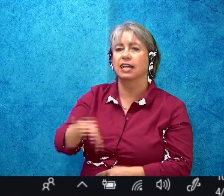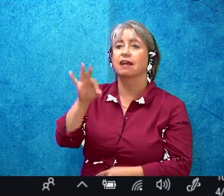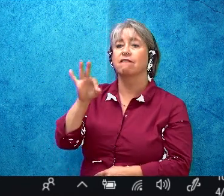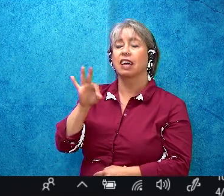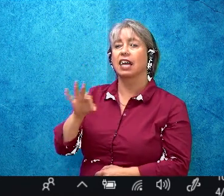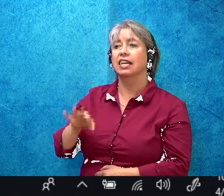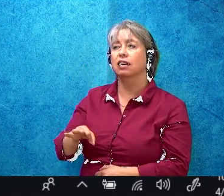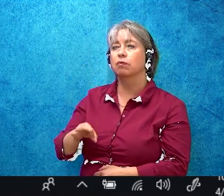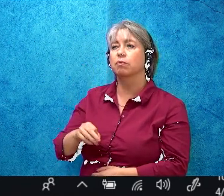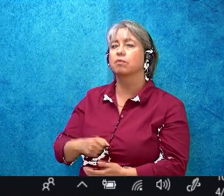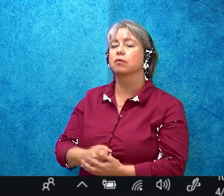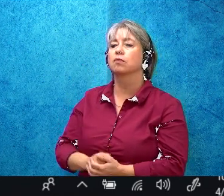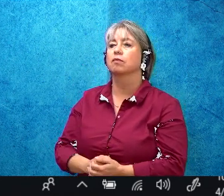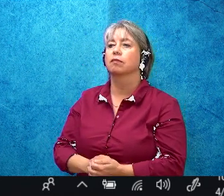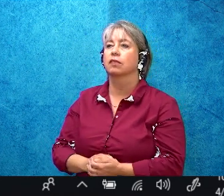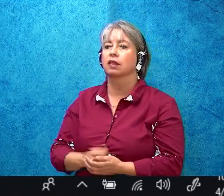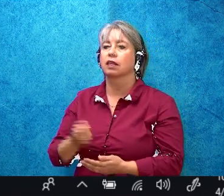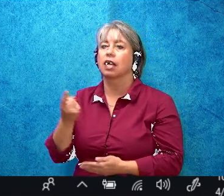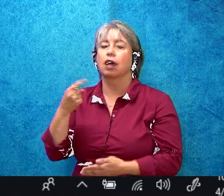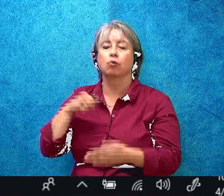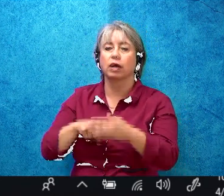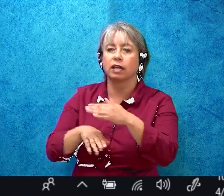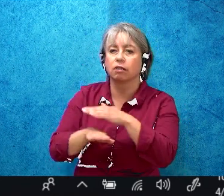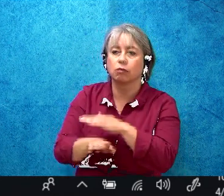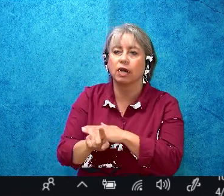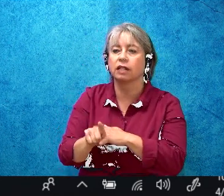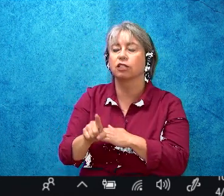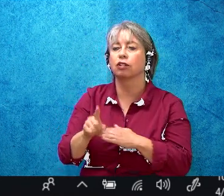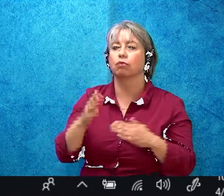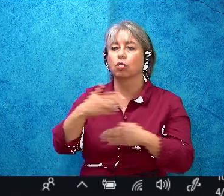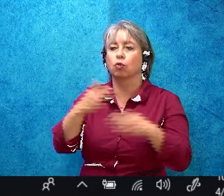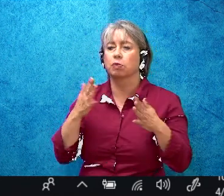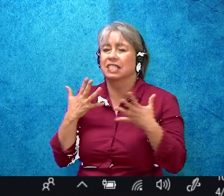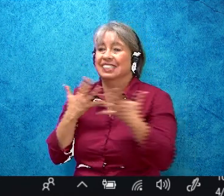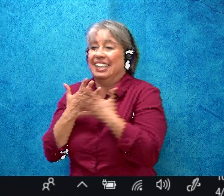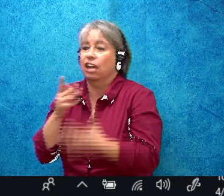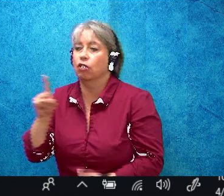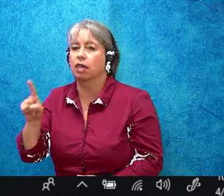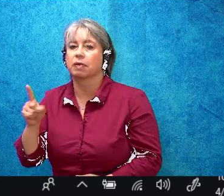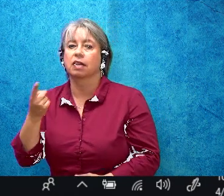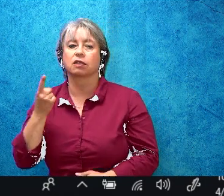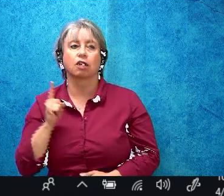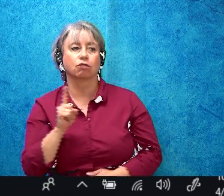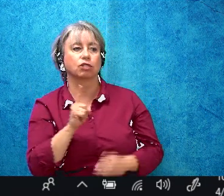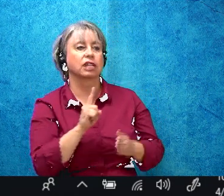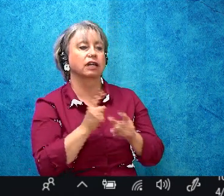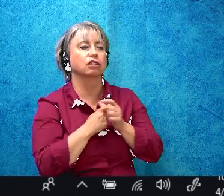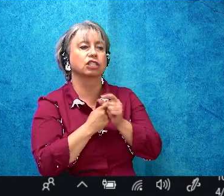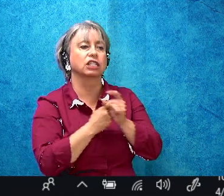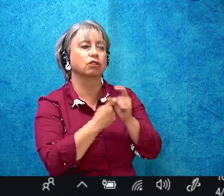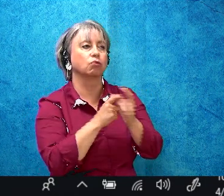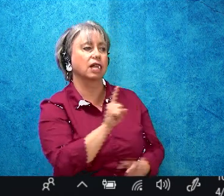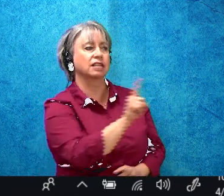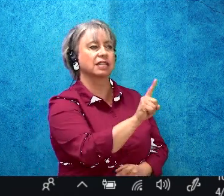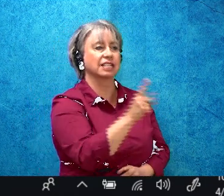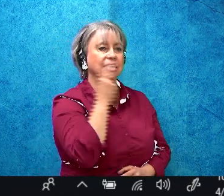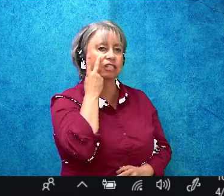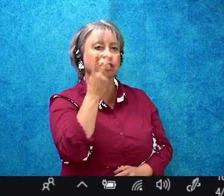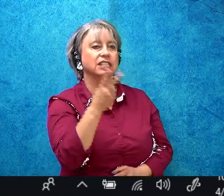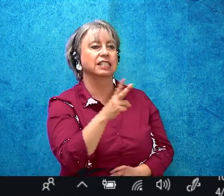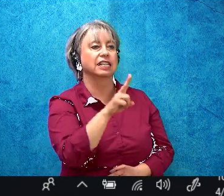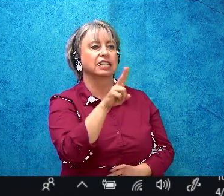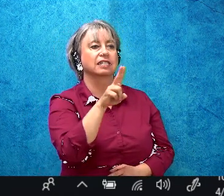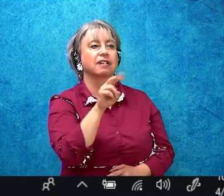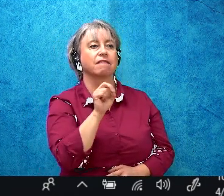wouldn't have come into the room and scared him. So she runs back to the palace and she goes to see Venus,